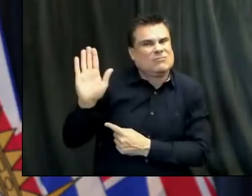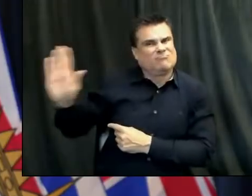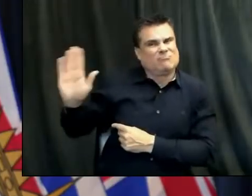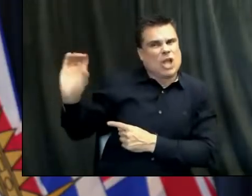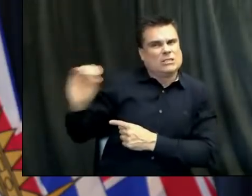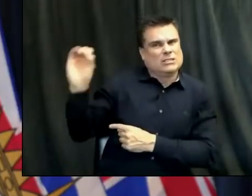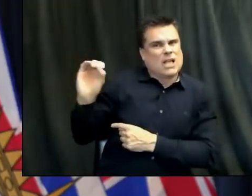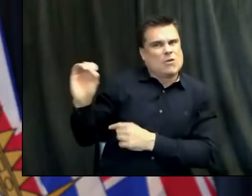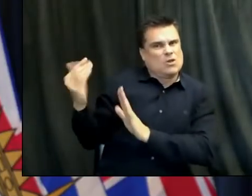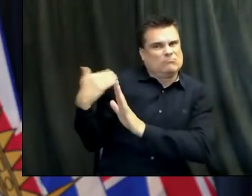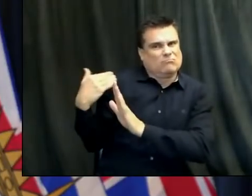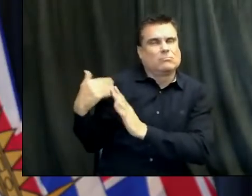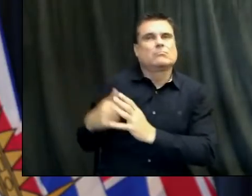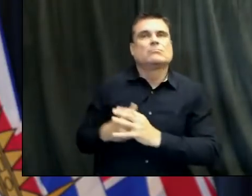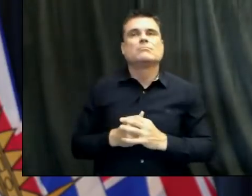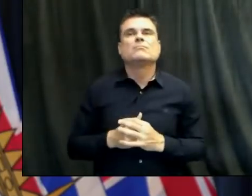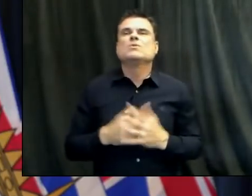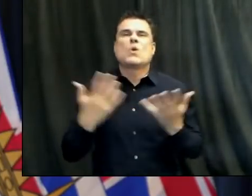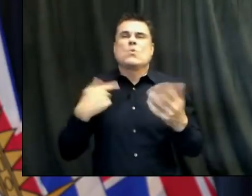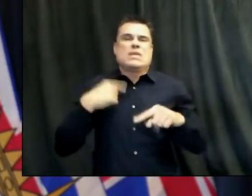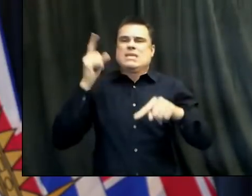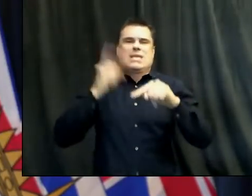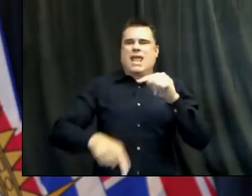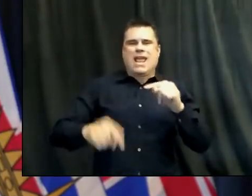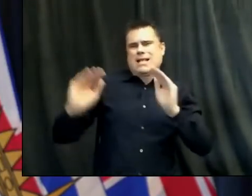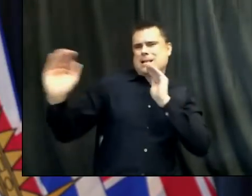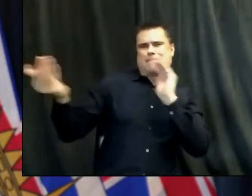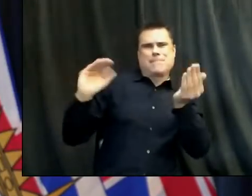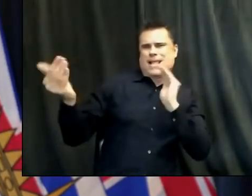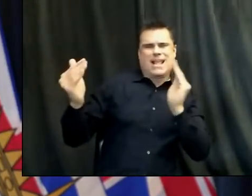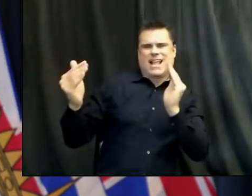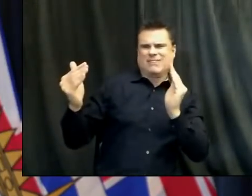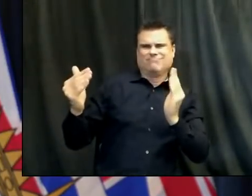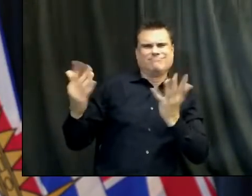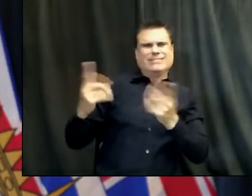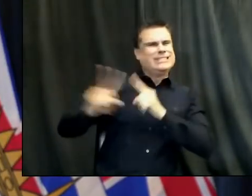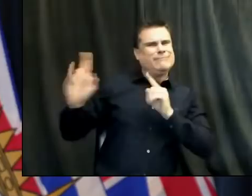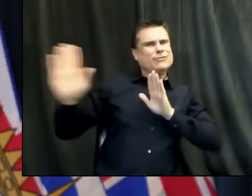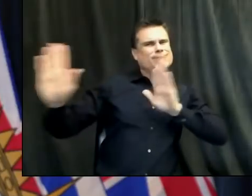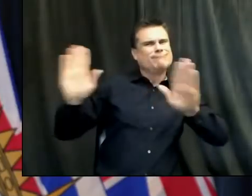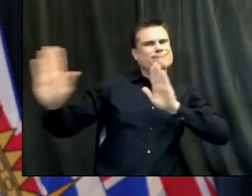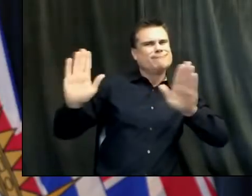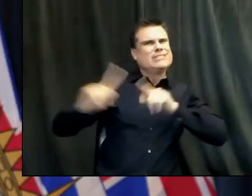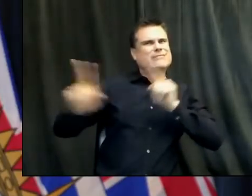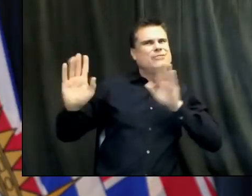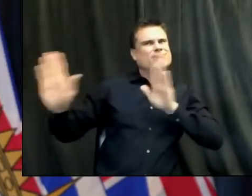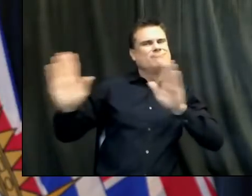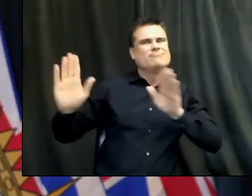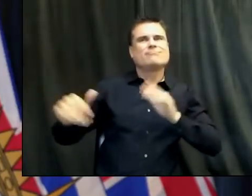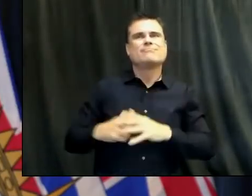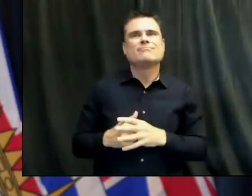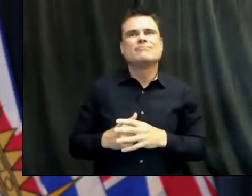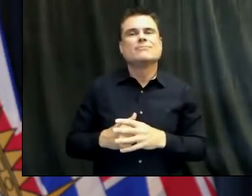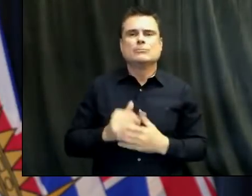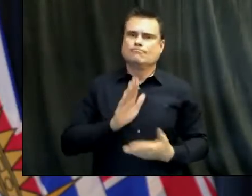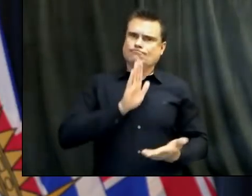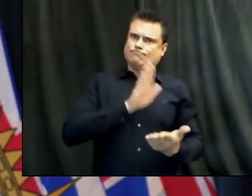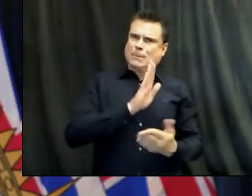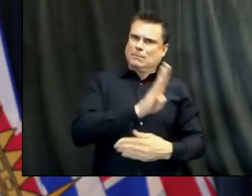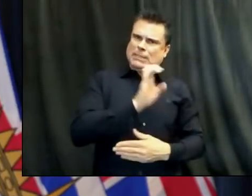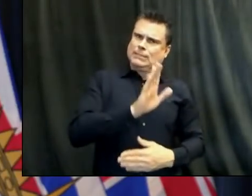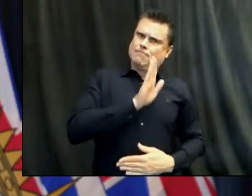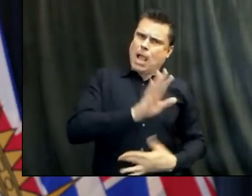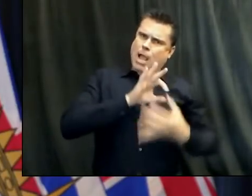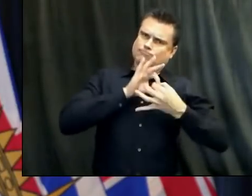it's not like we can compare what we're doing. We're doing the things that we need to do to manage what we're dealing with here in